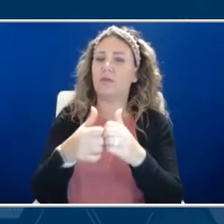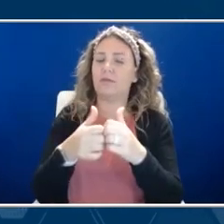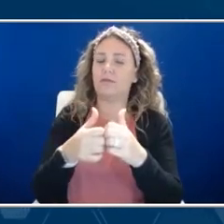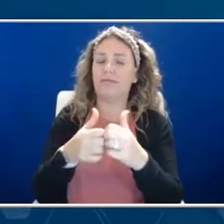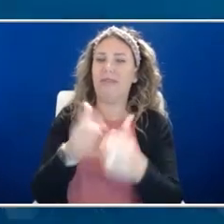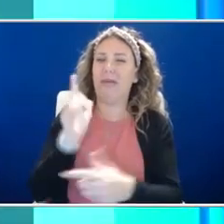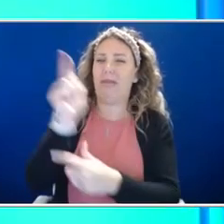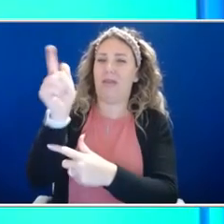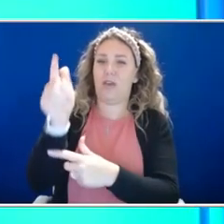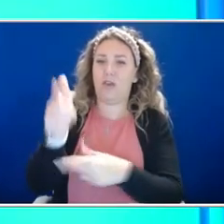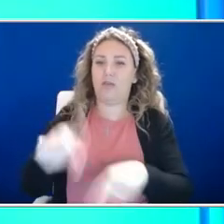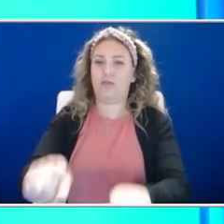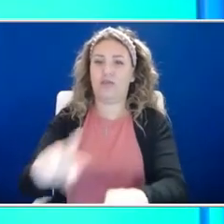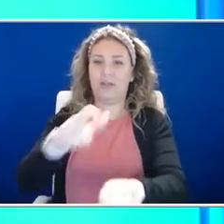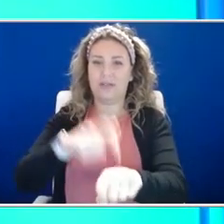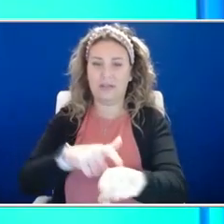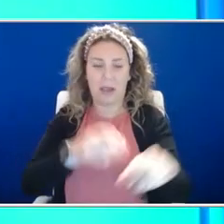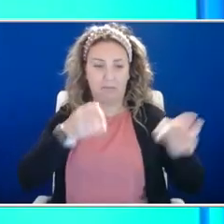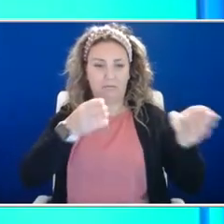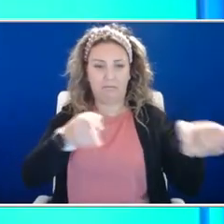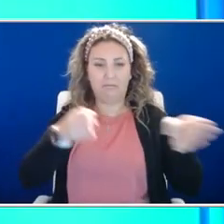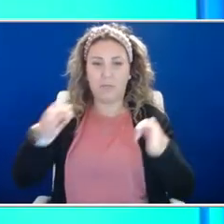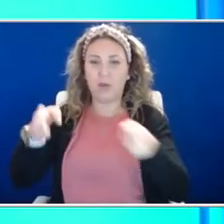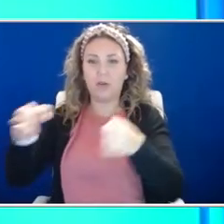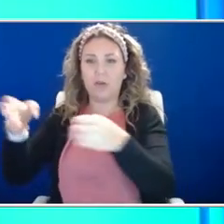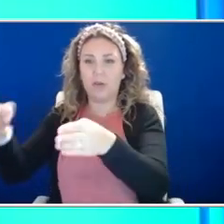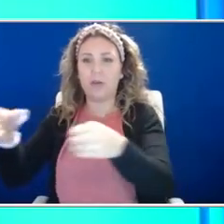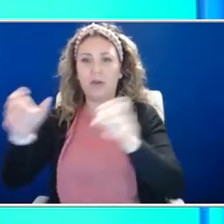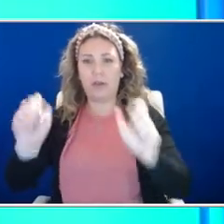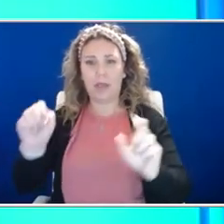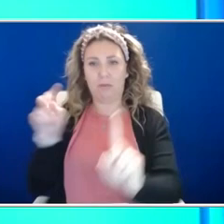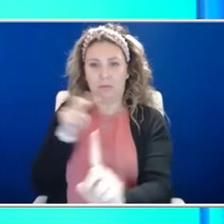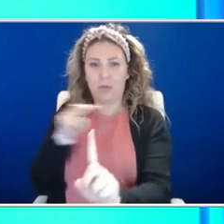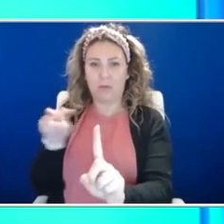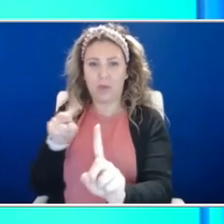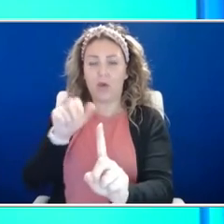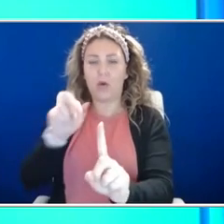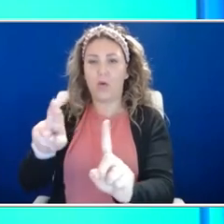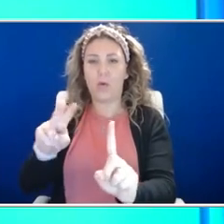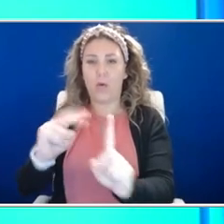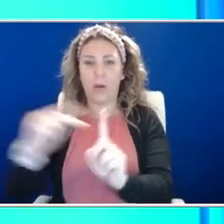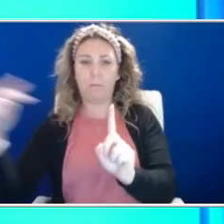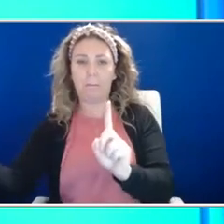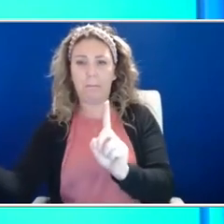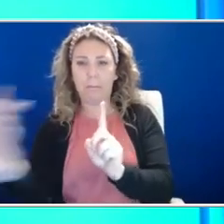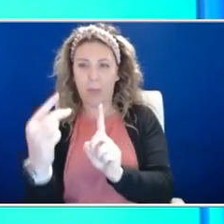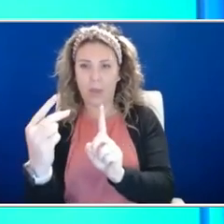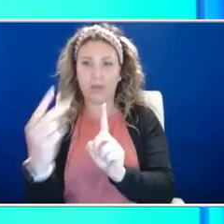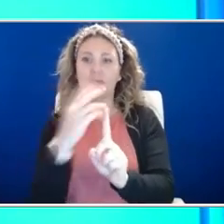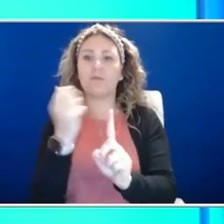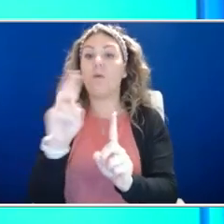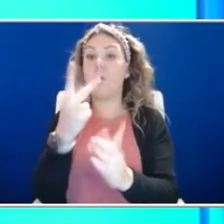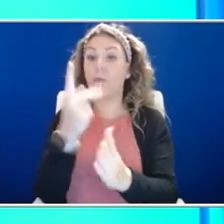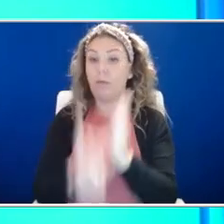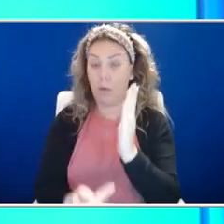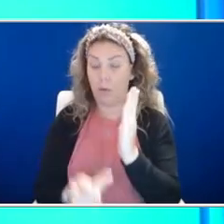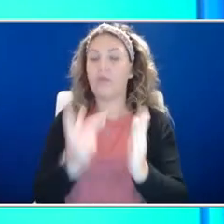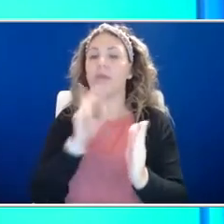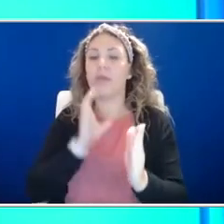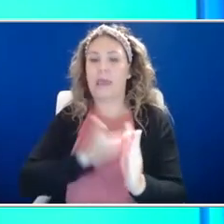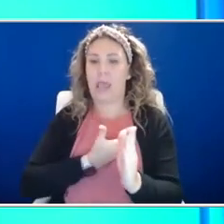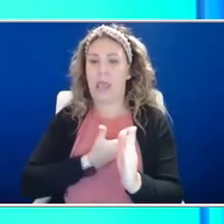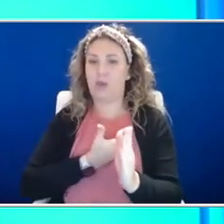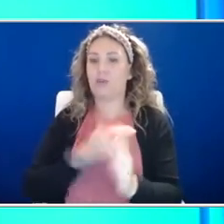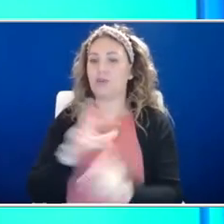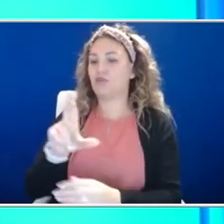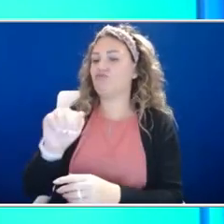intervals, right? So they can be prospective or retrospective or both. And our study is a retrospective cohort study where